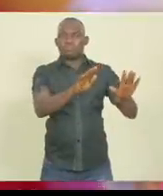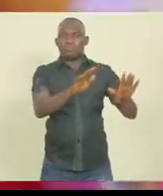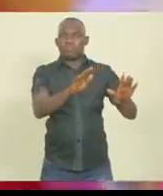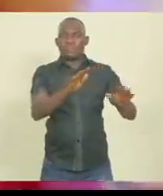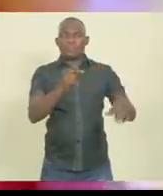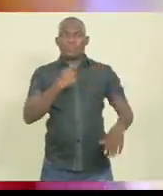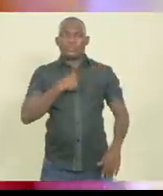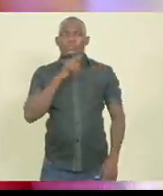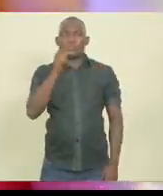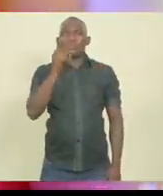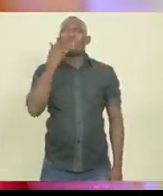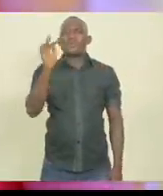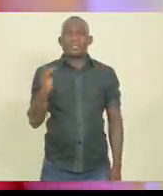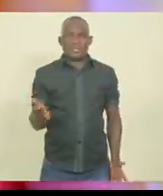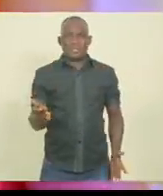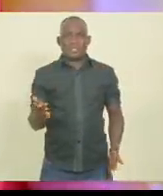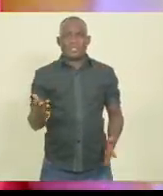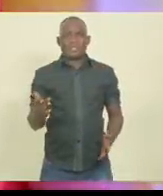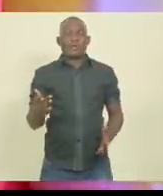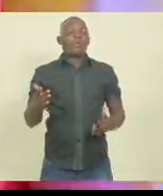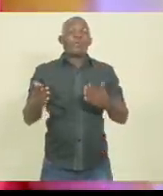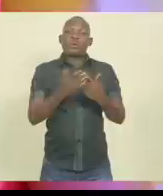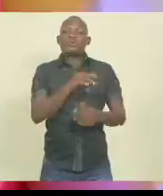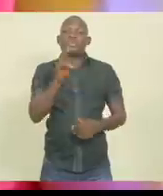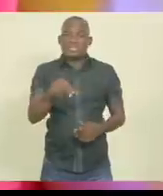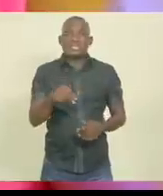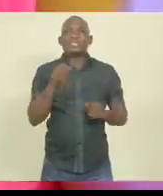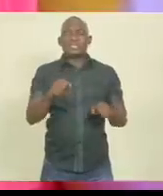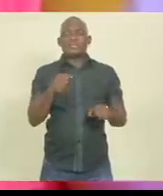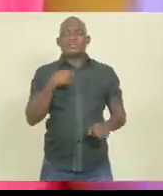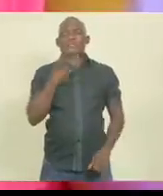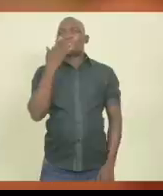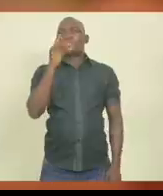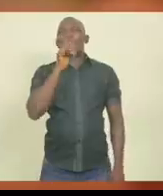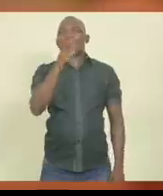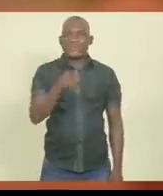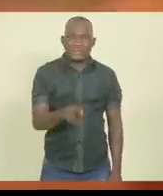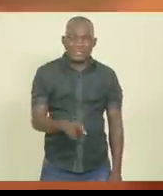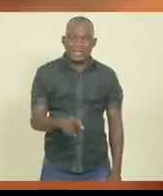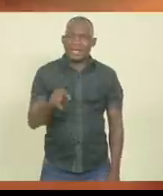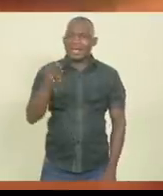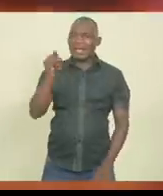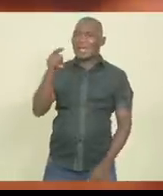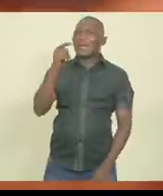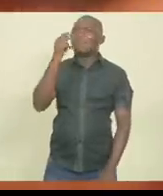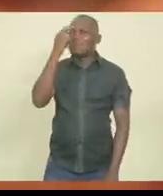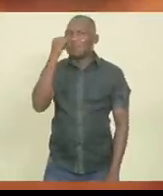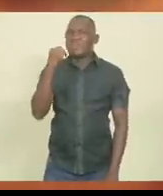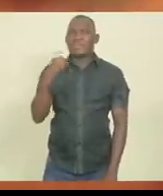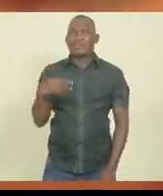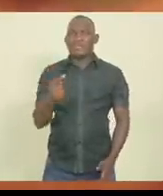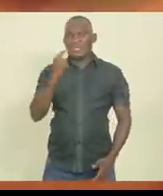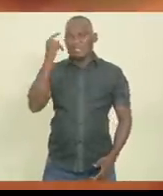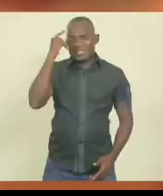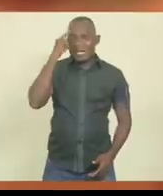lucky one. I mean, you cooked everything we are eating today. It's amazing. You're funny. I practically was